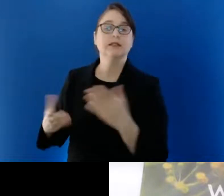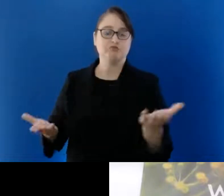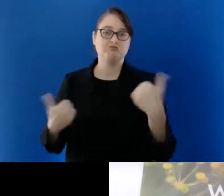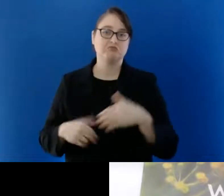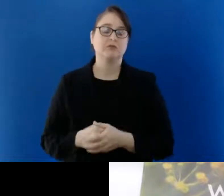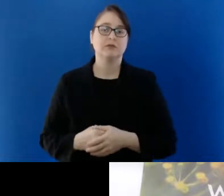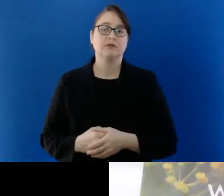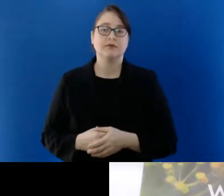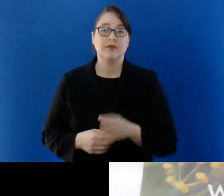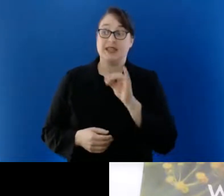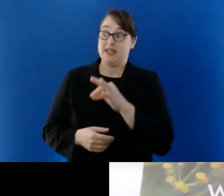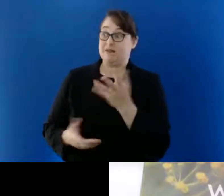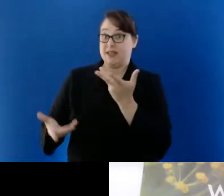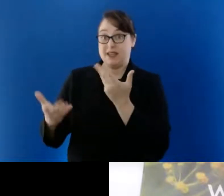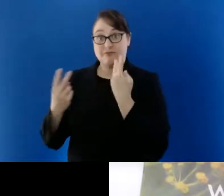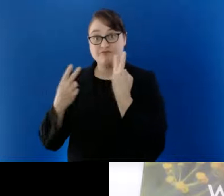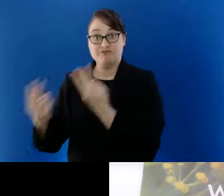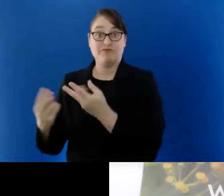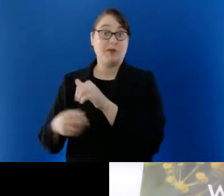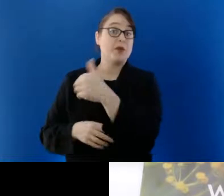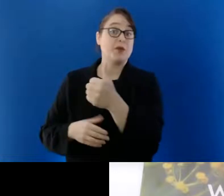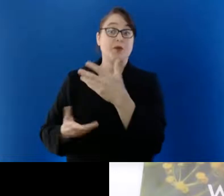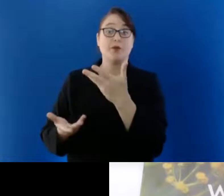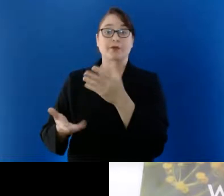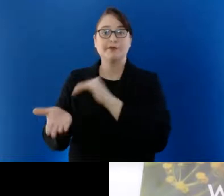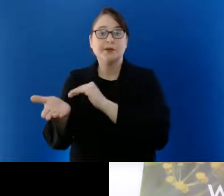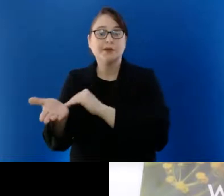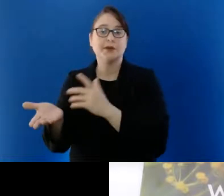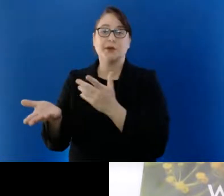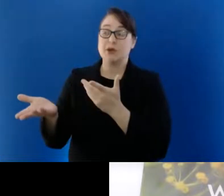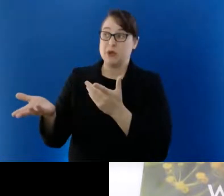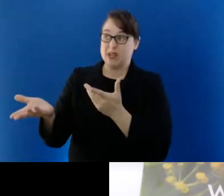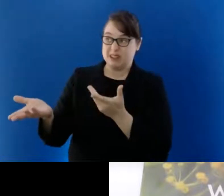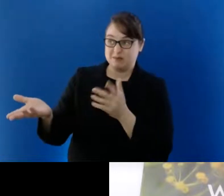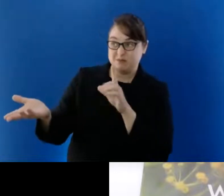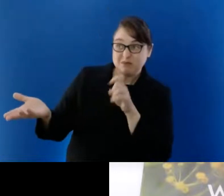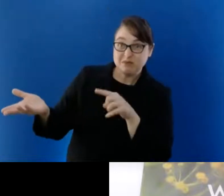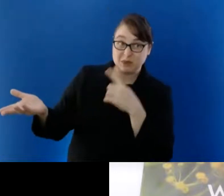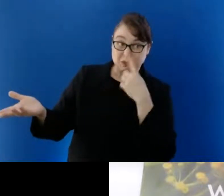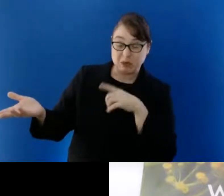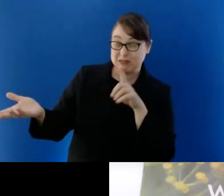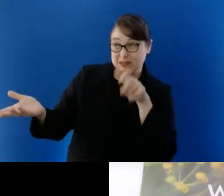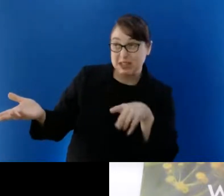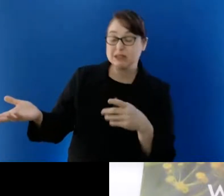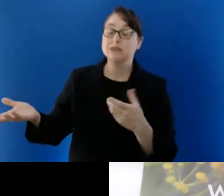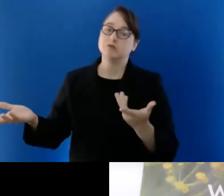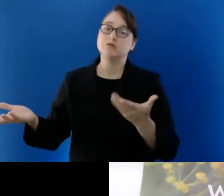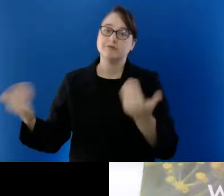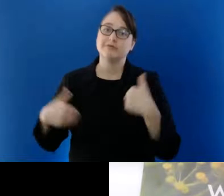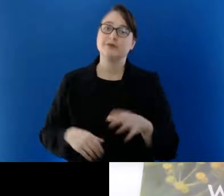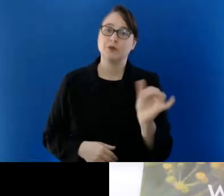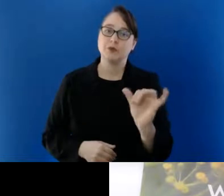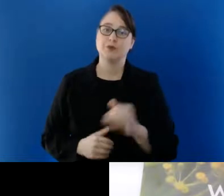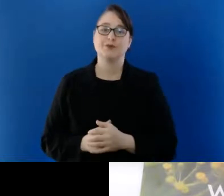a visit. So I think I'll pass it on to Christopher, but again, we're here in Los Angeles. Greetings from